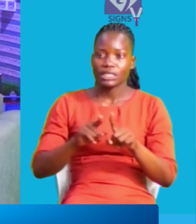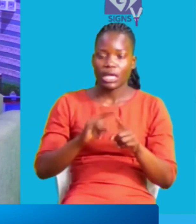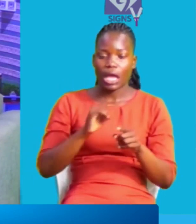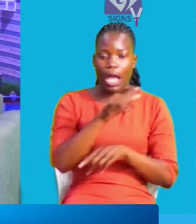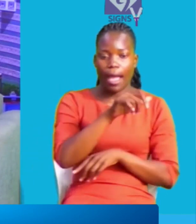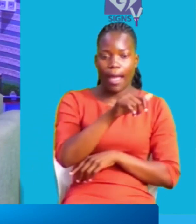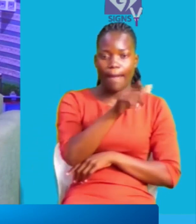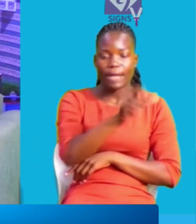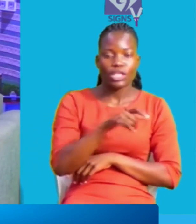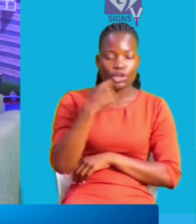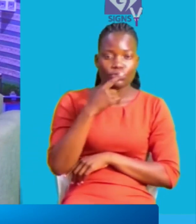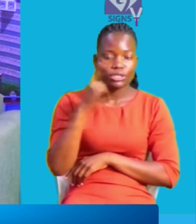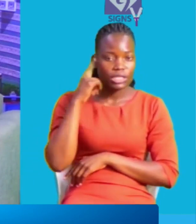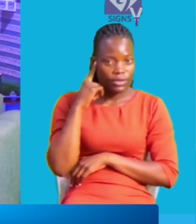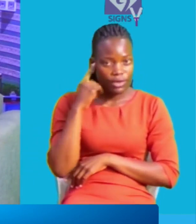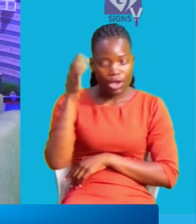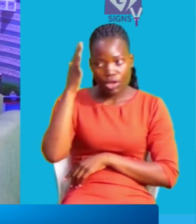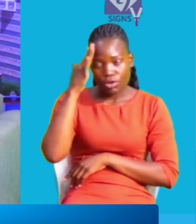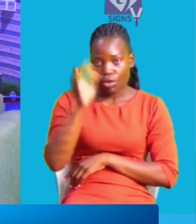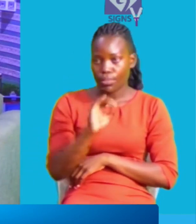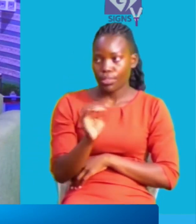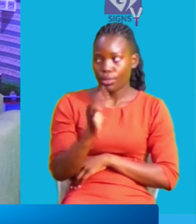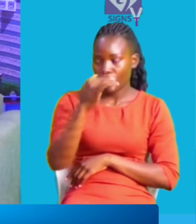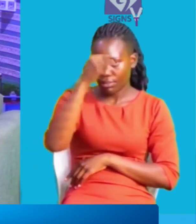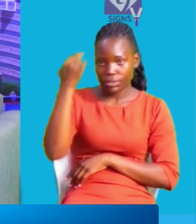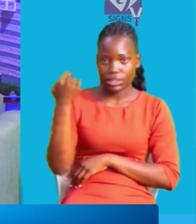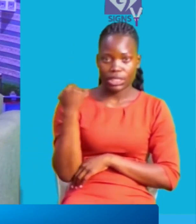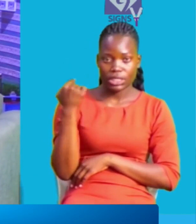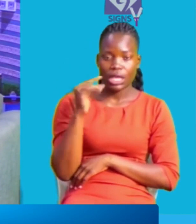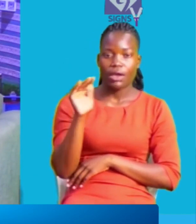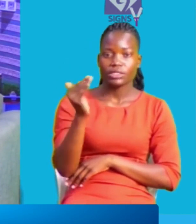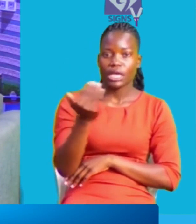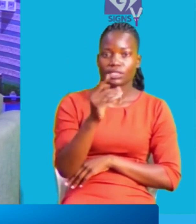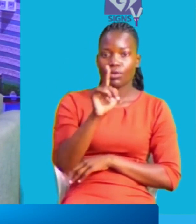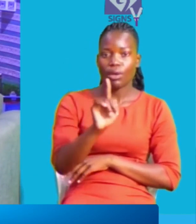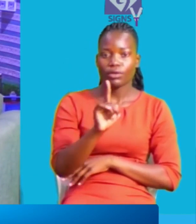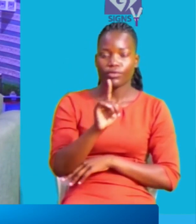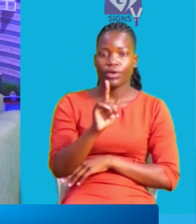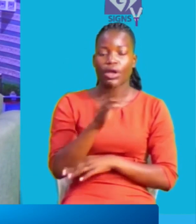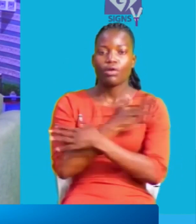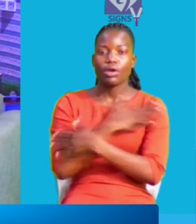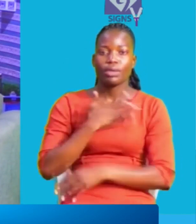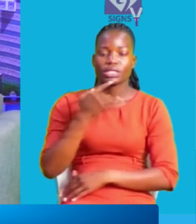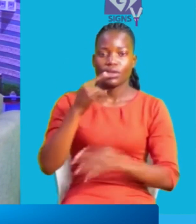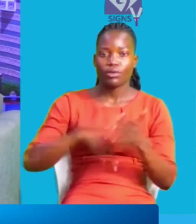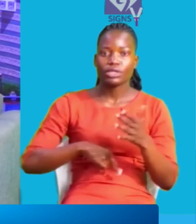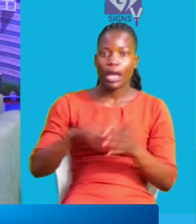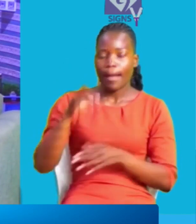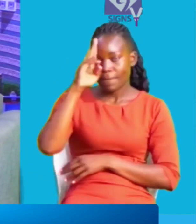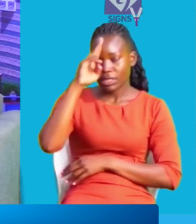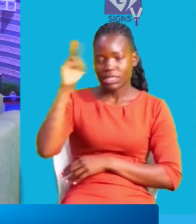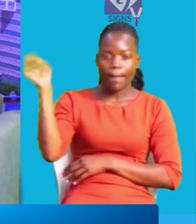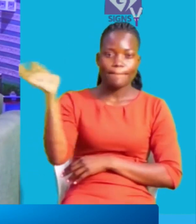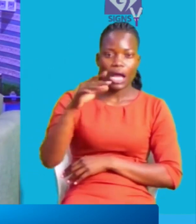well, but probably somebody is deaf, they do not even know. Because yesterday I think I was asking one of my colleagues, and I'm like,